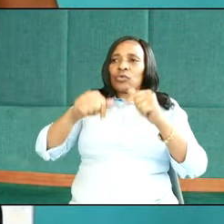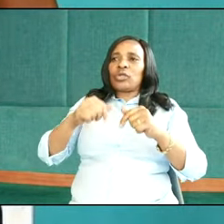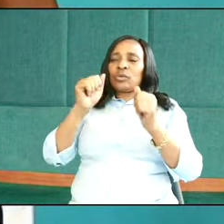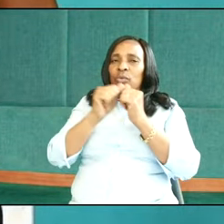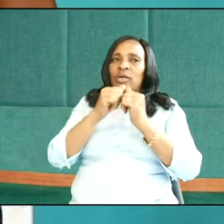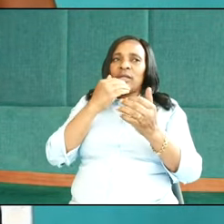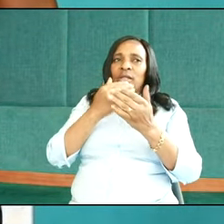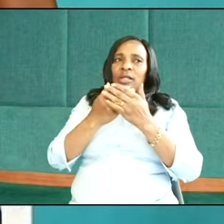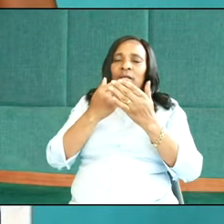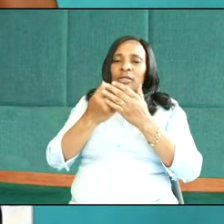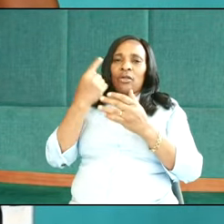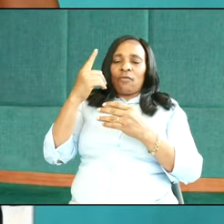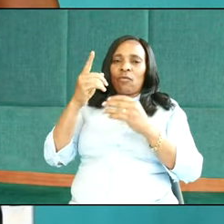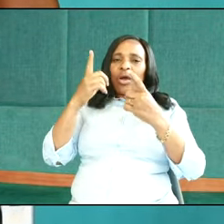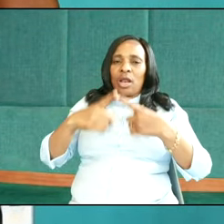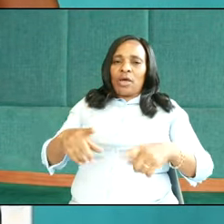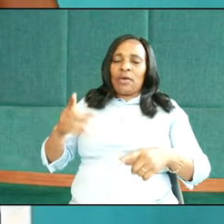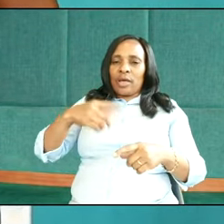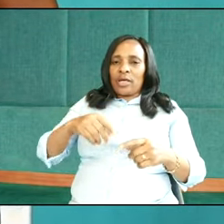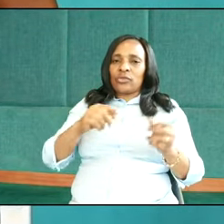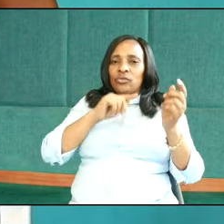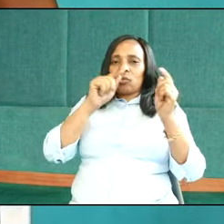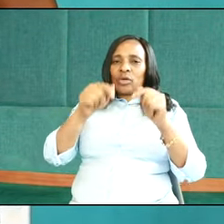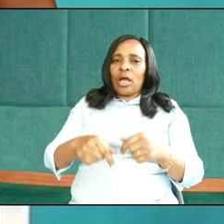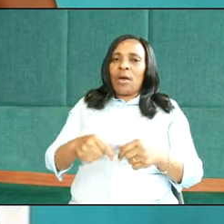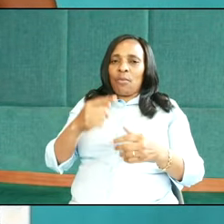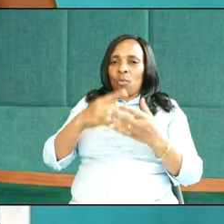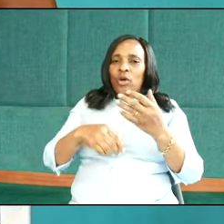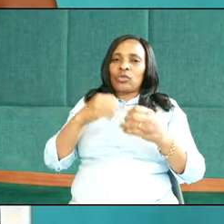thanks for allowing us to come here and do what